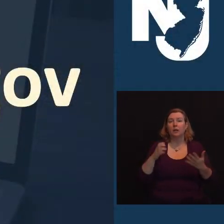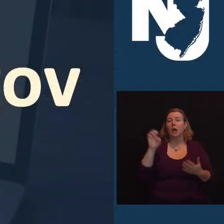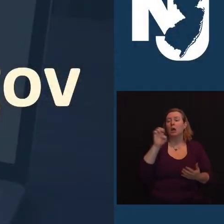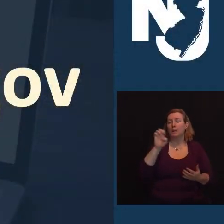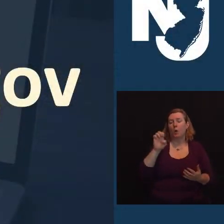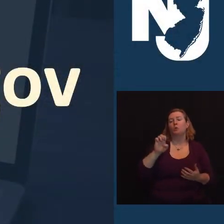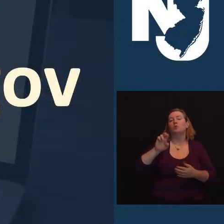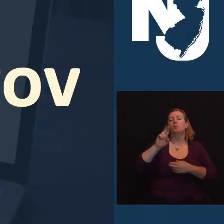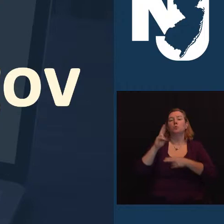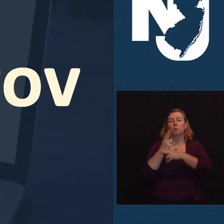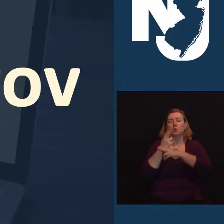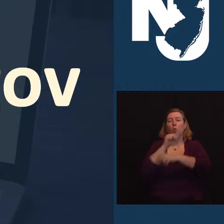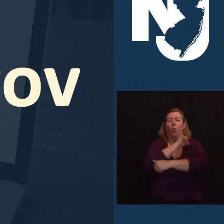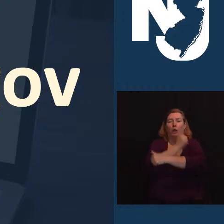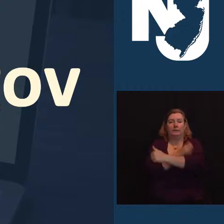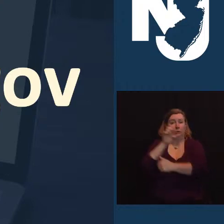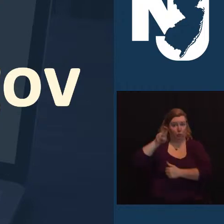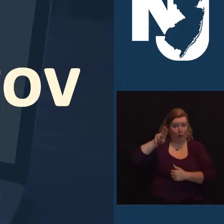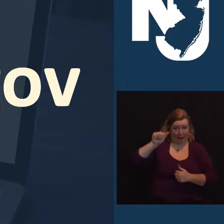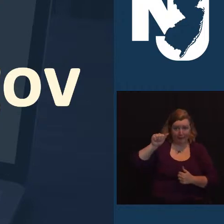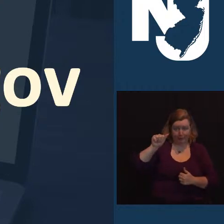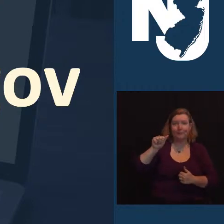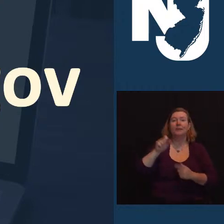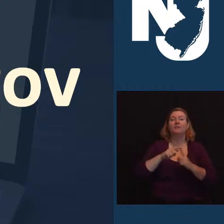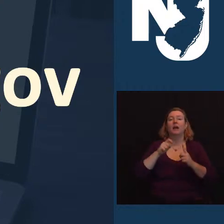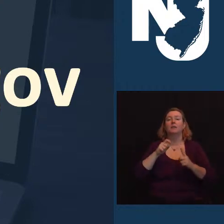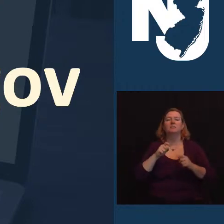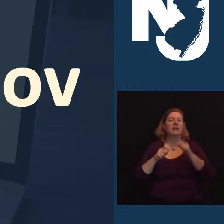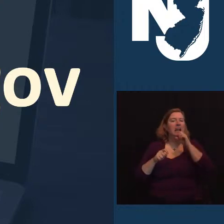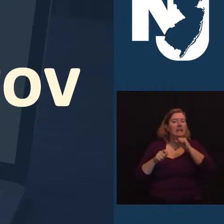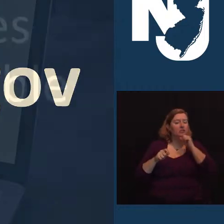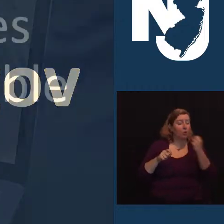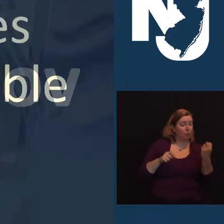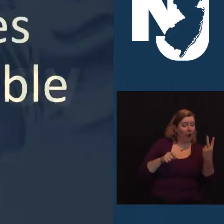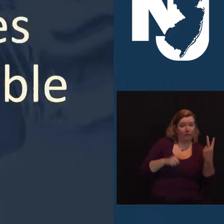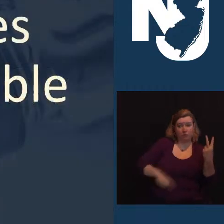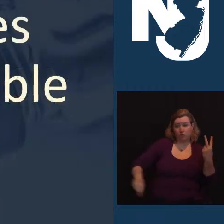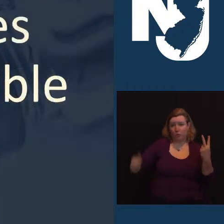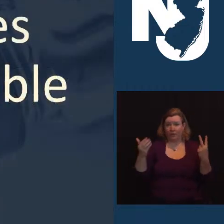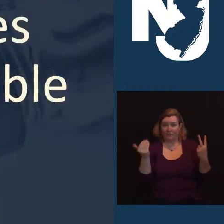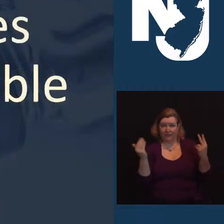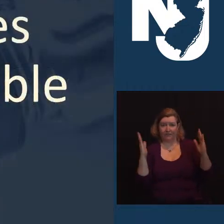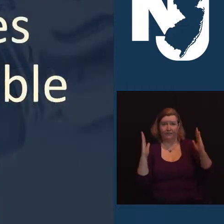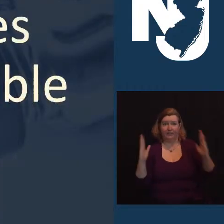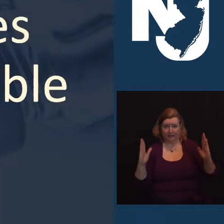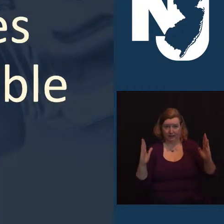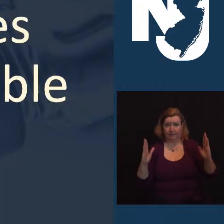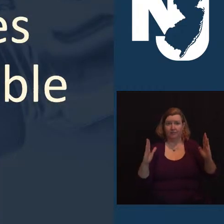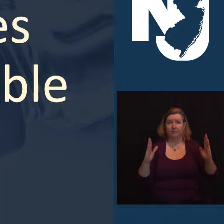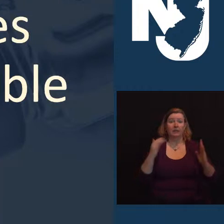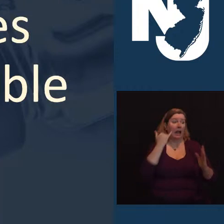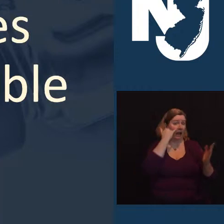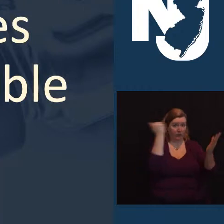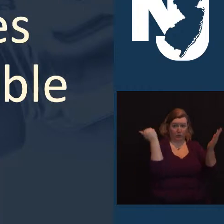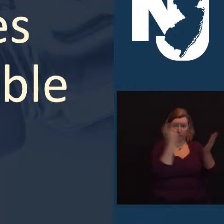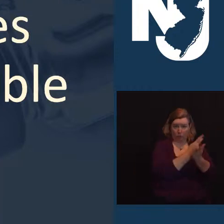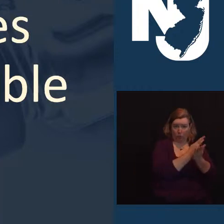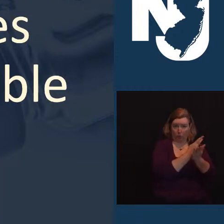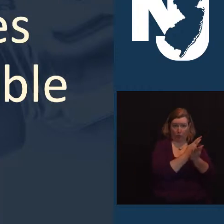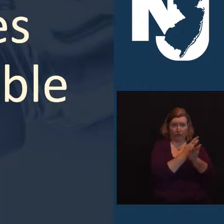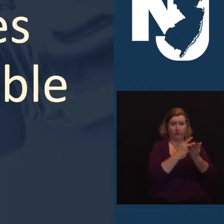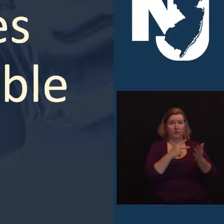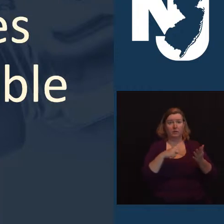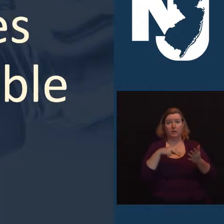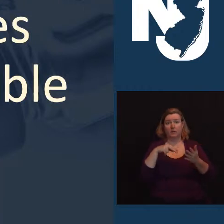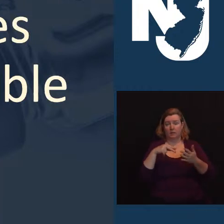in adolescents ages 12 to 15. Should this be approved, every New Jersey resident within this age group will be